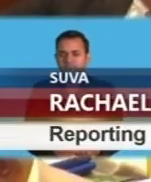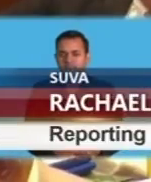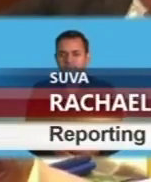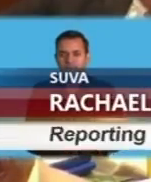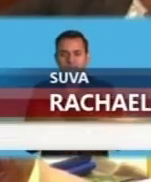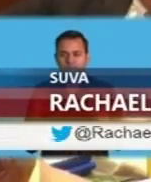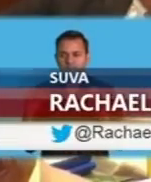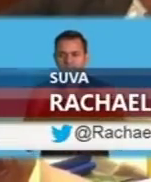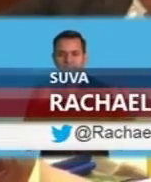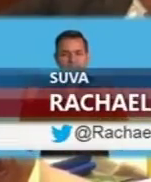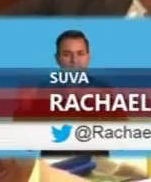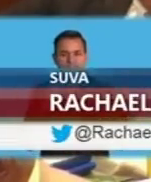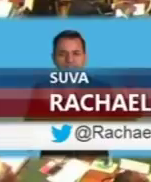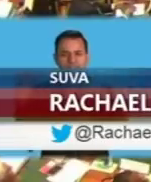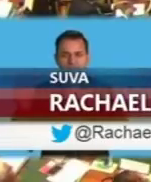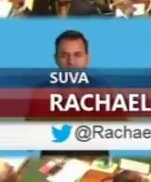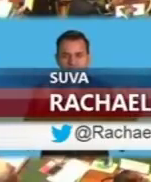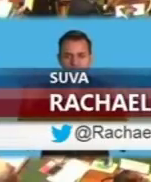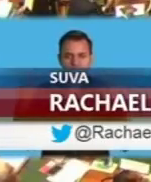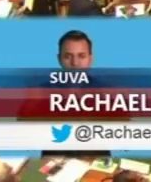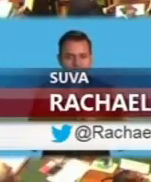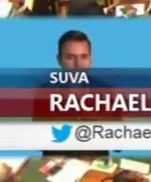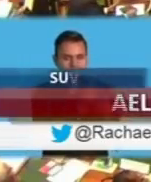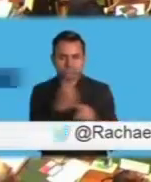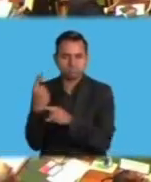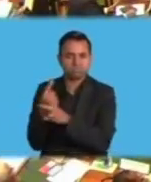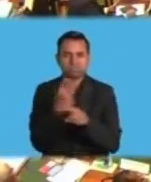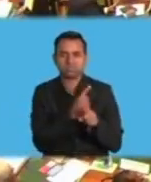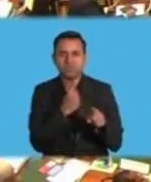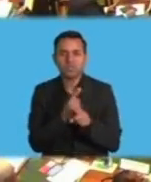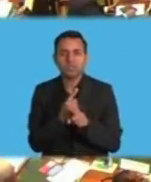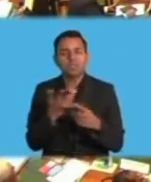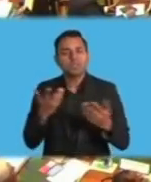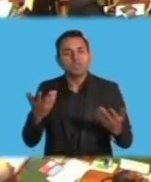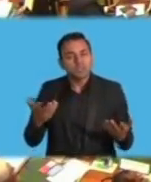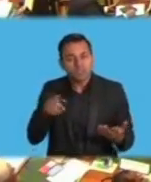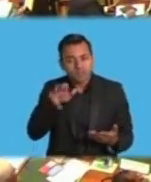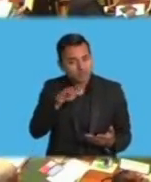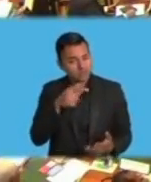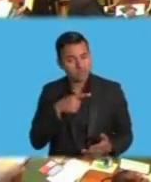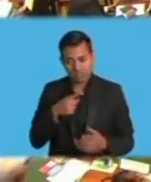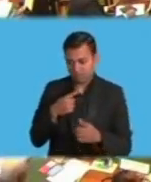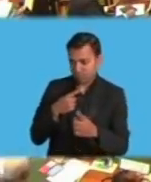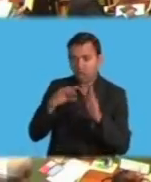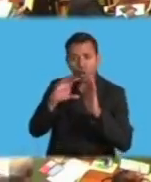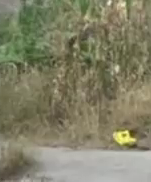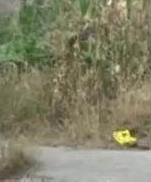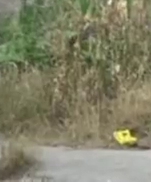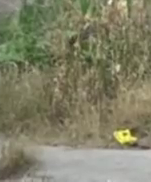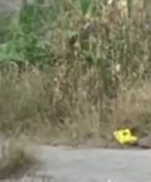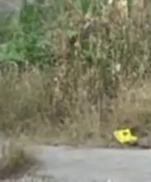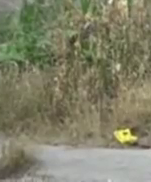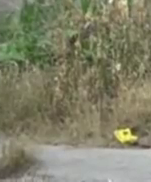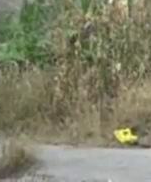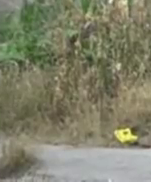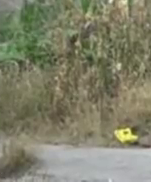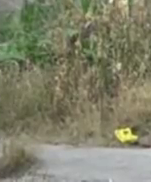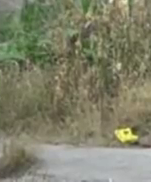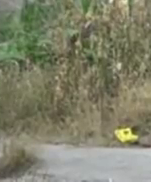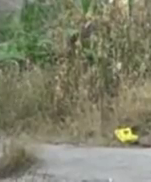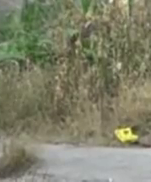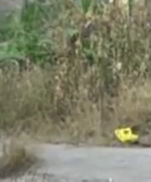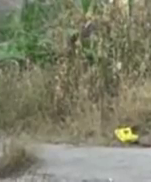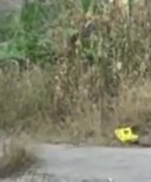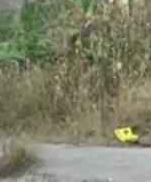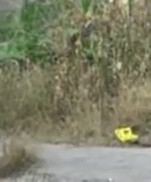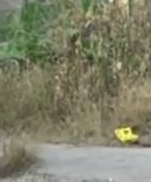Nawaikula was back with his attacks on the government, this time using this opportunity to claim the state was not doing much to look after